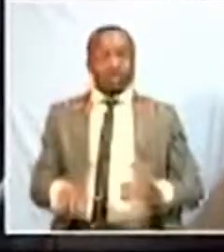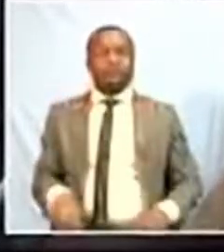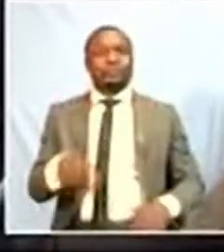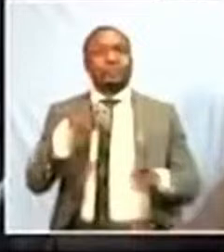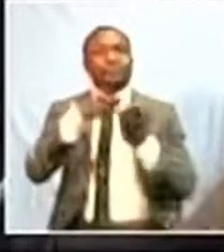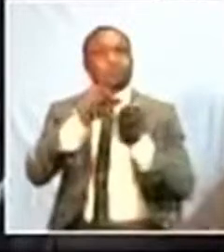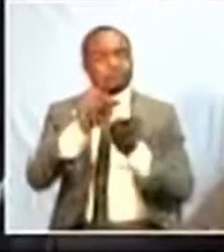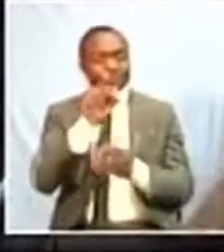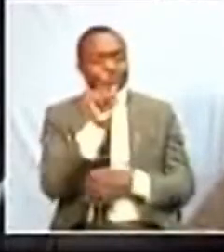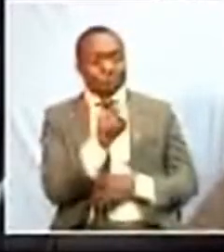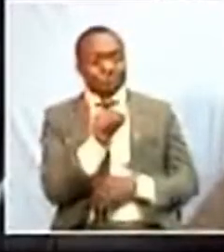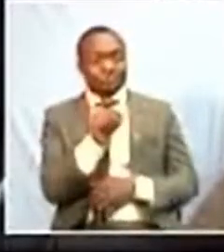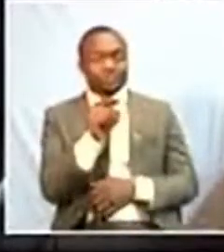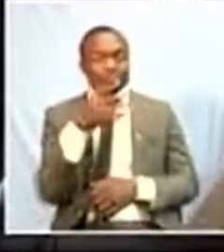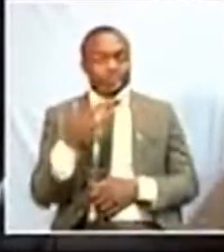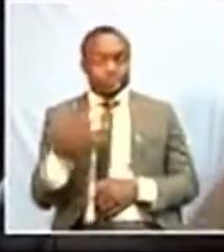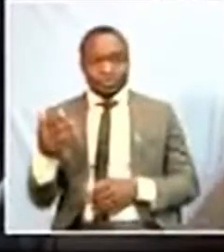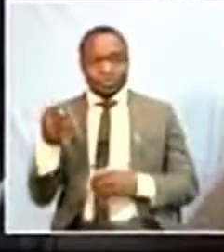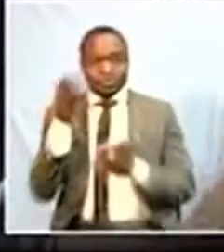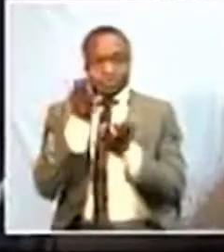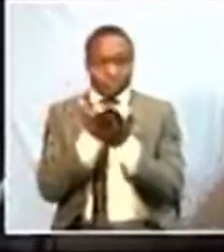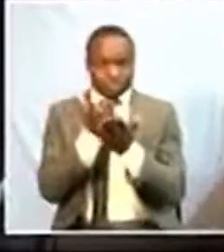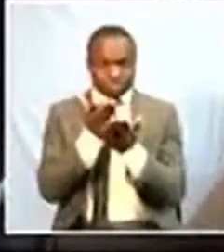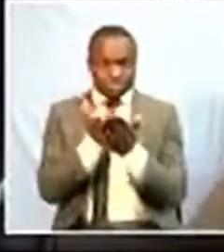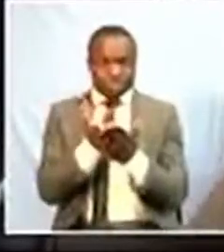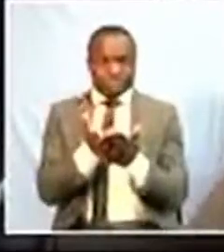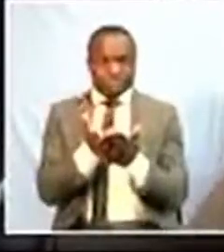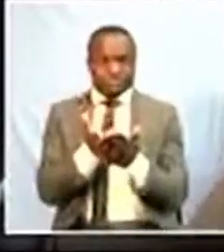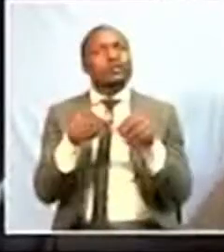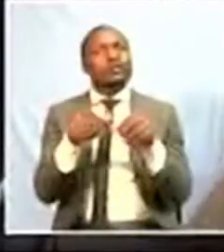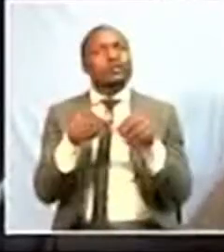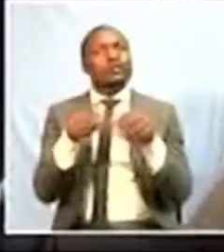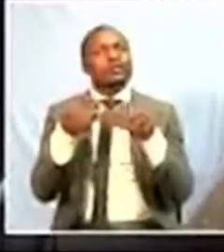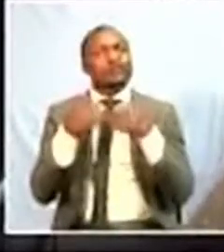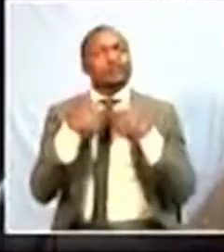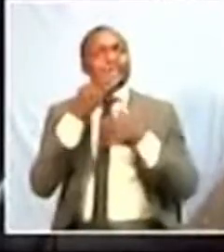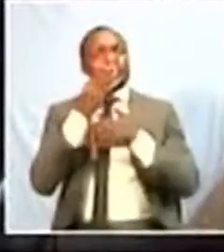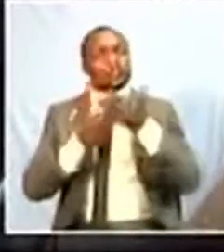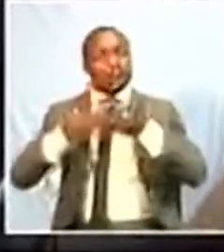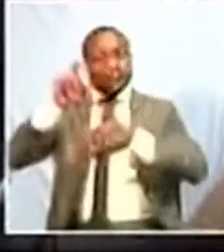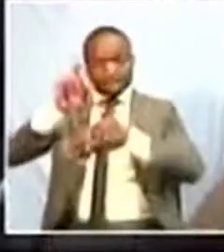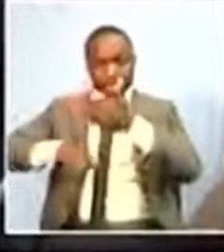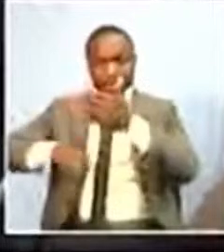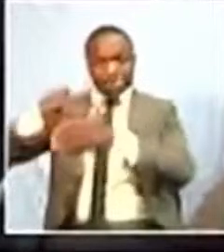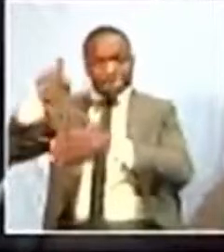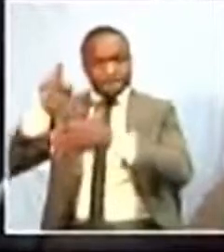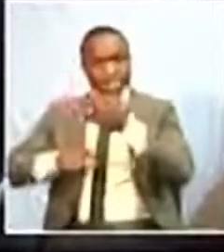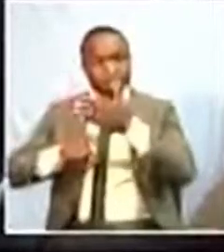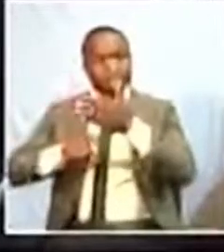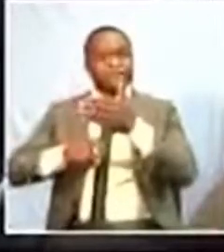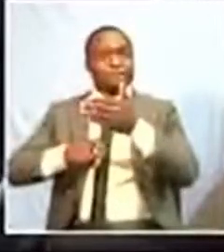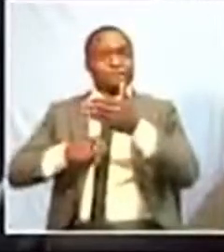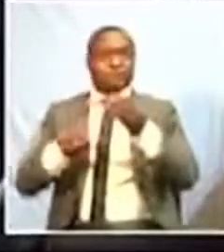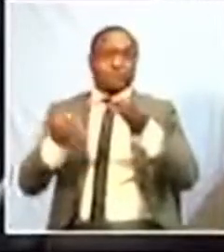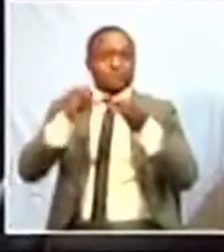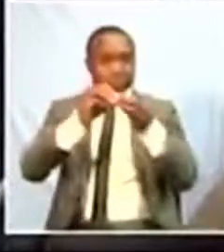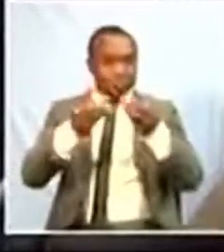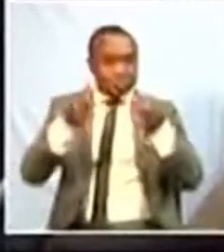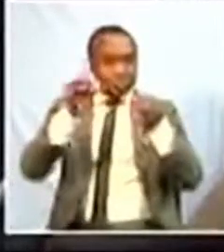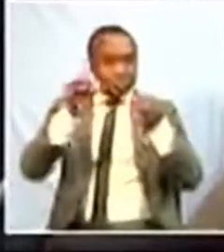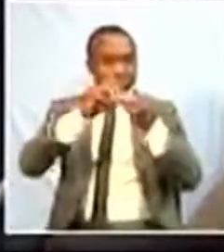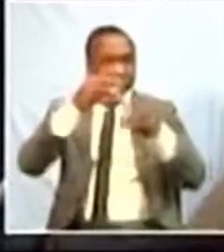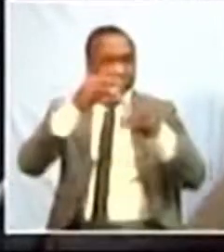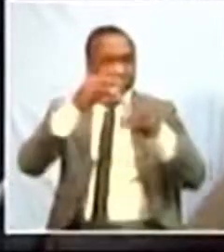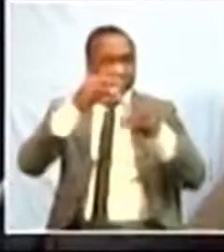pay that item that is claimed. You can have some deductions and subtractions or additions if you,